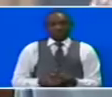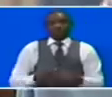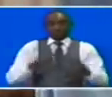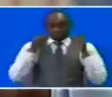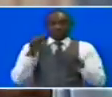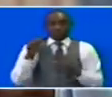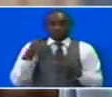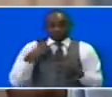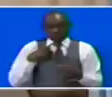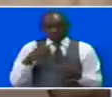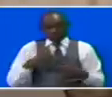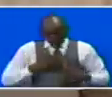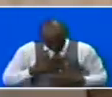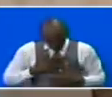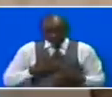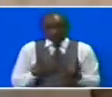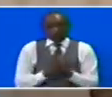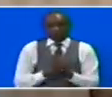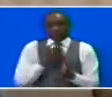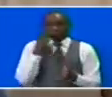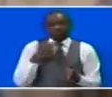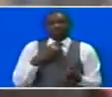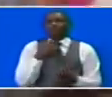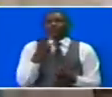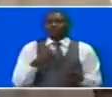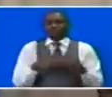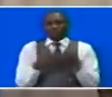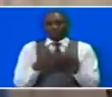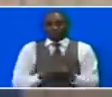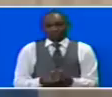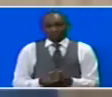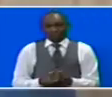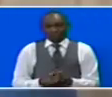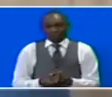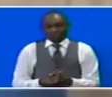Wiper, Mheshimiwa Senator Hassan Omar Wiper.